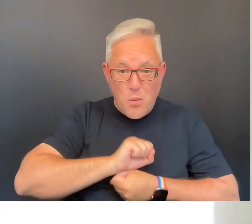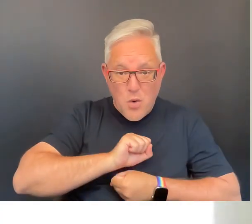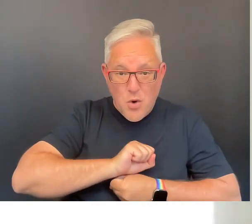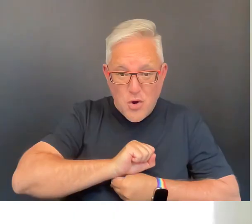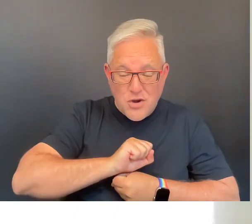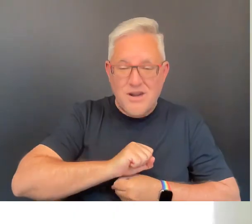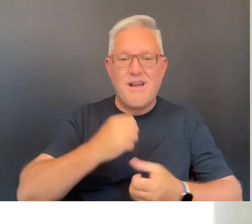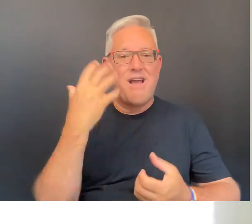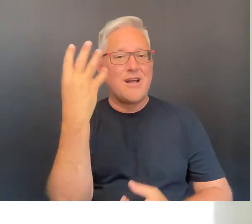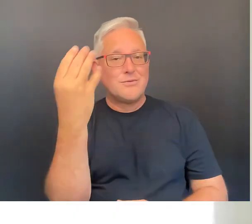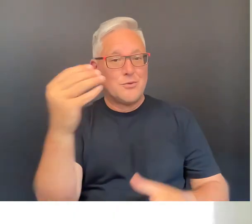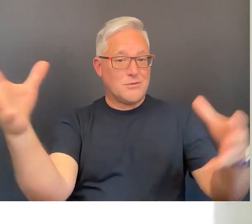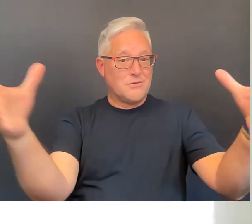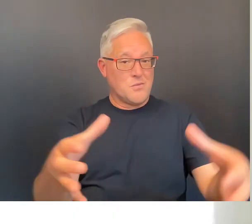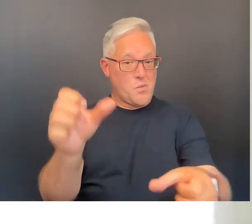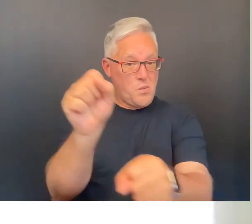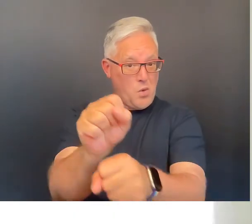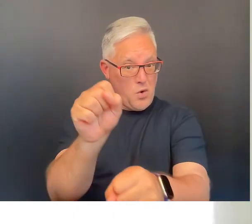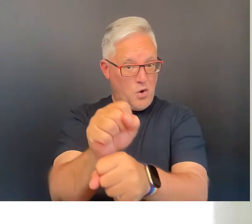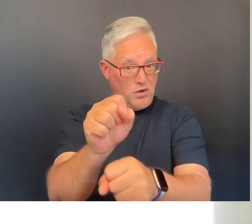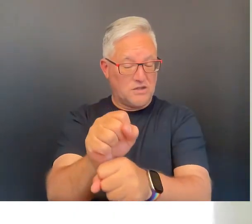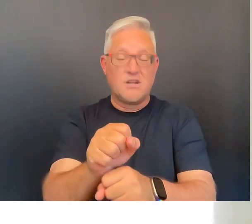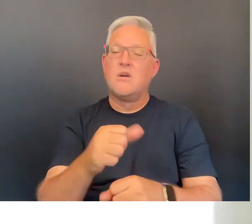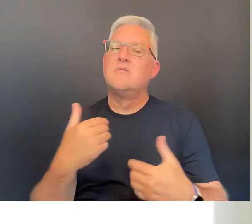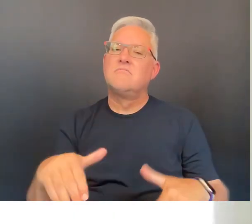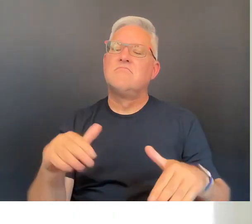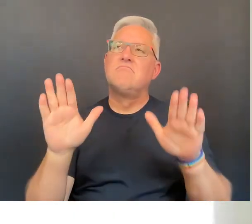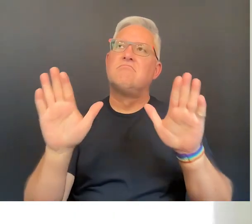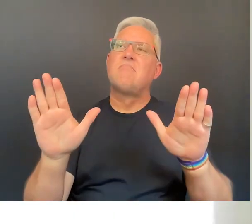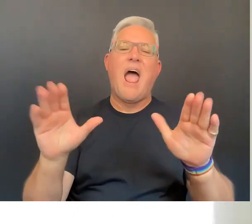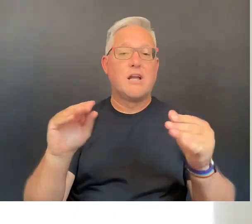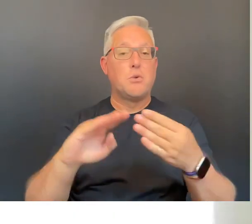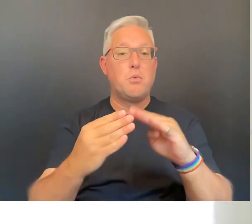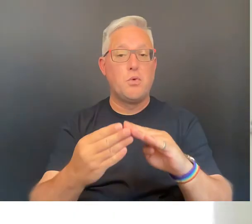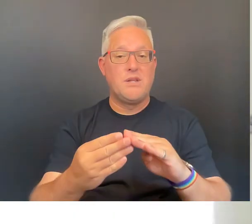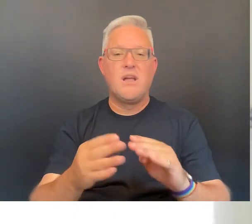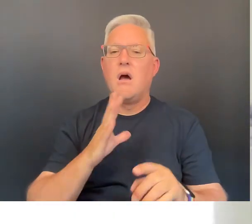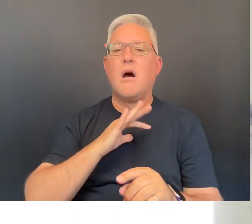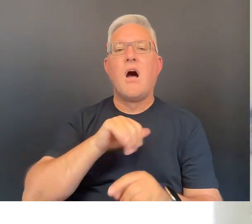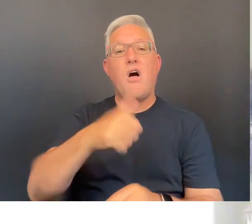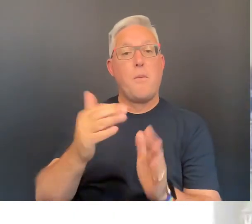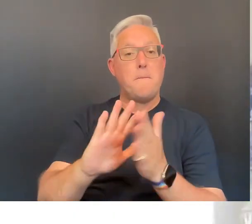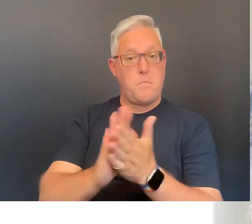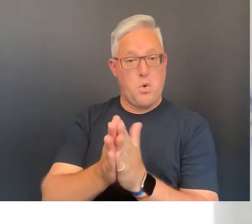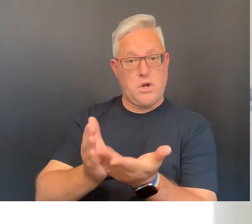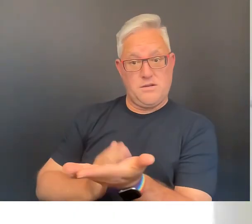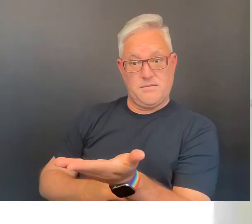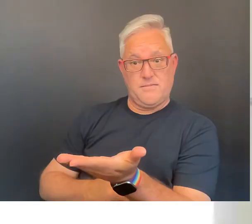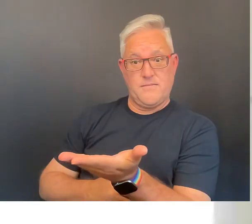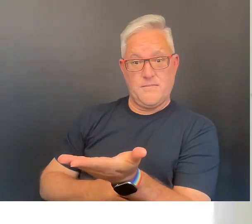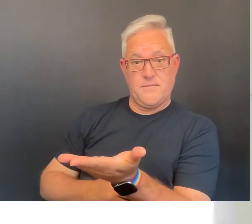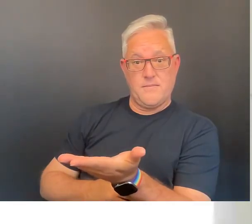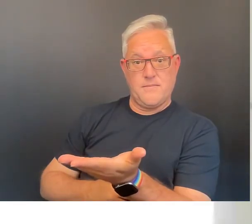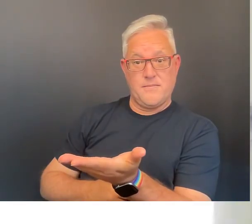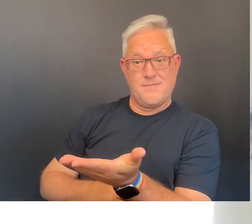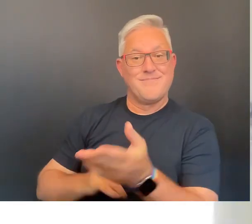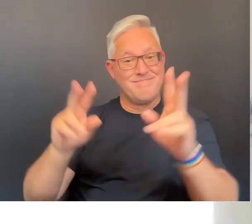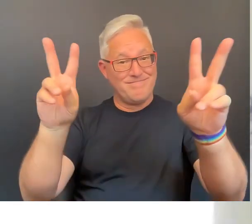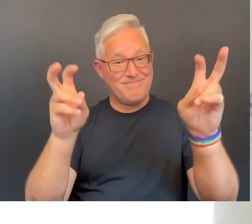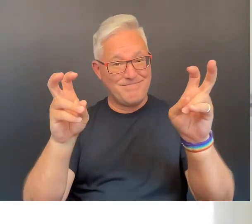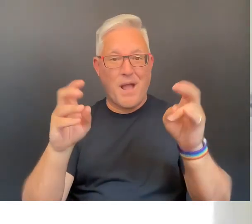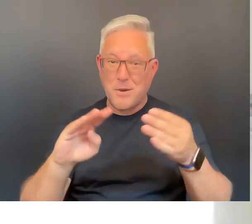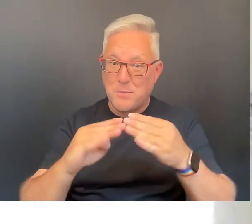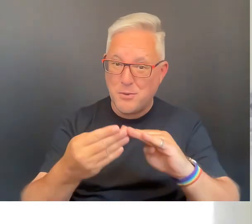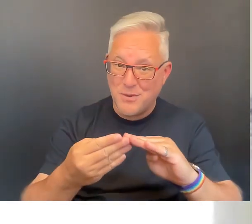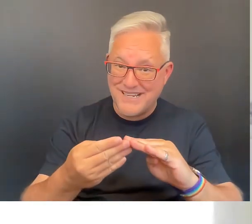work. Community has been a huge part. And I do have another plug for another book. This is called